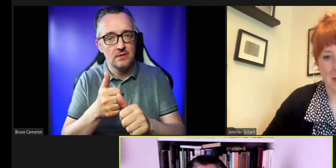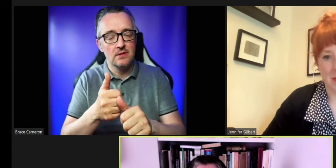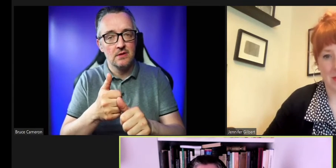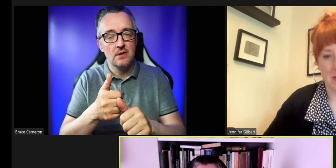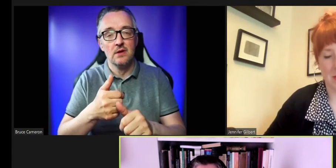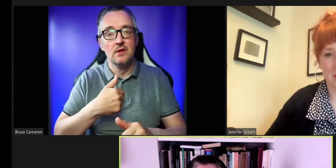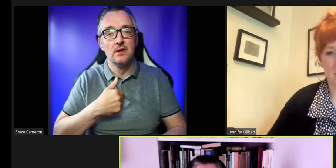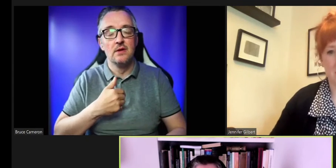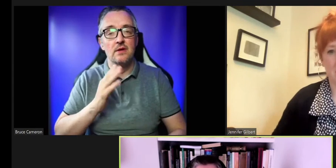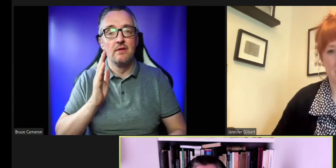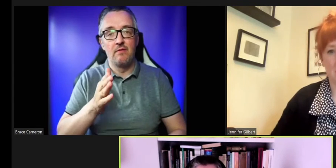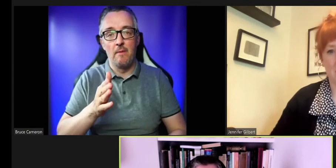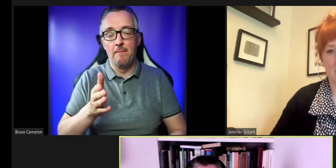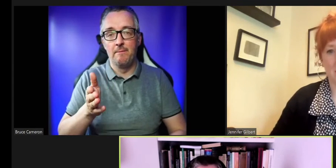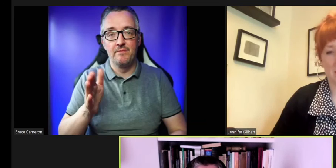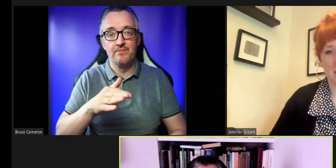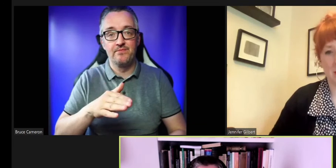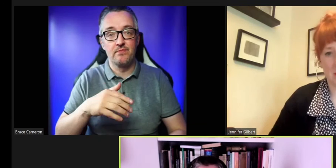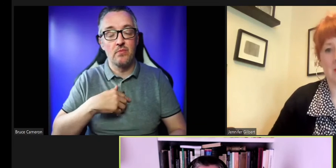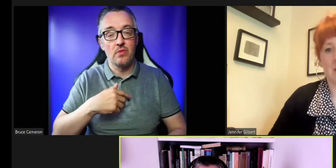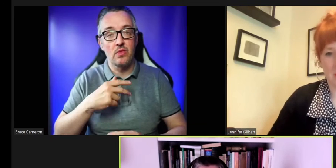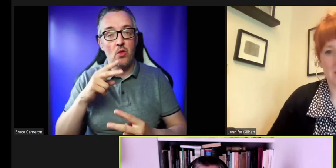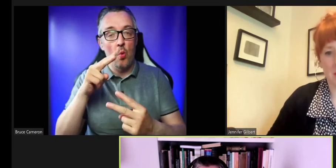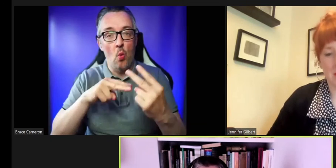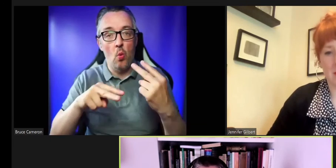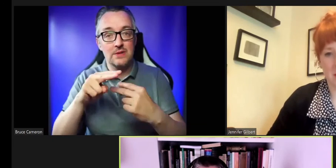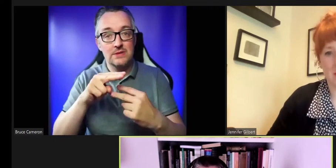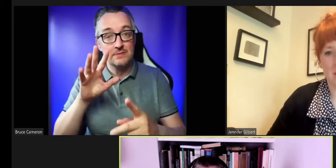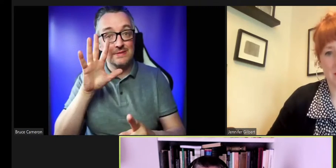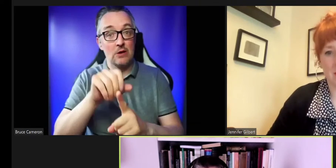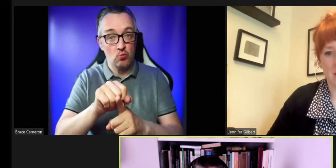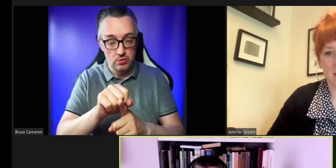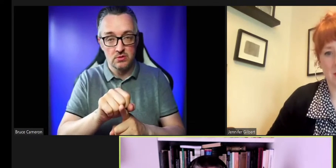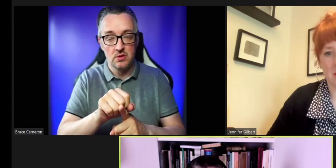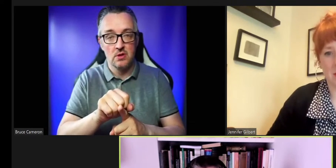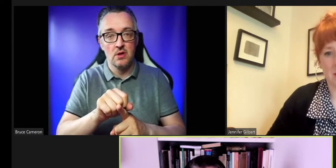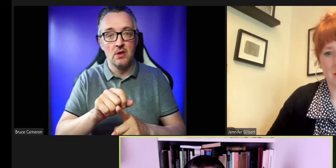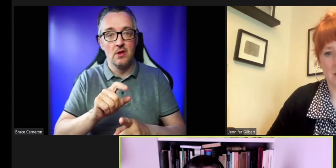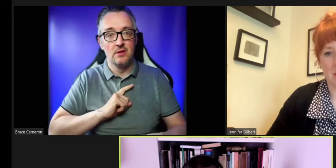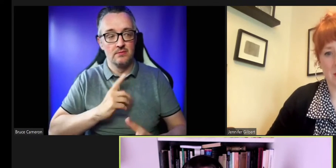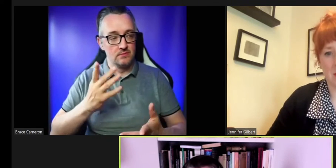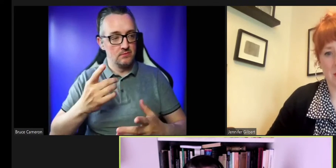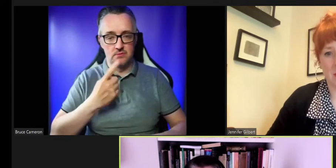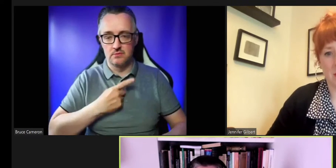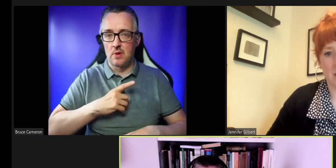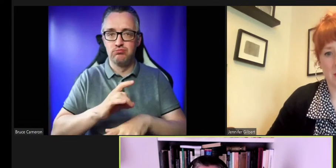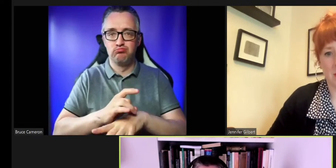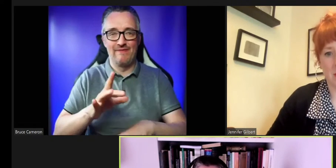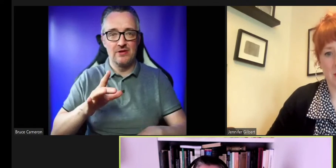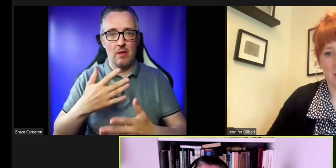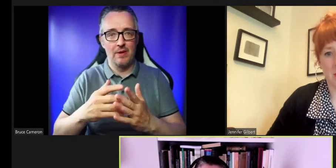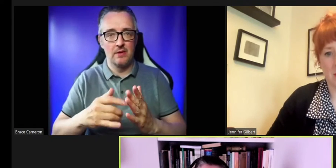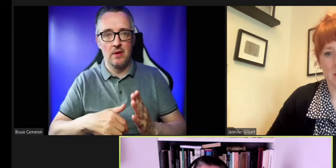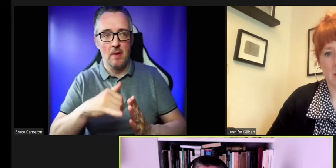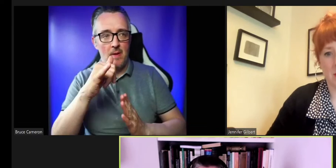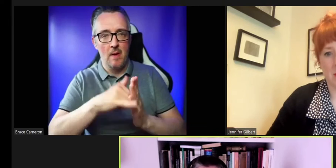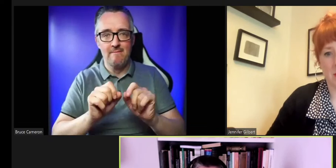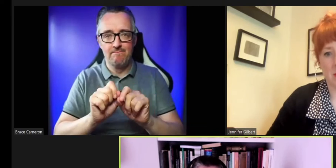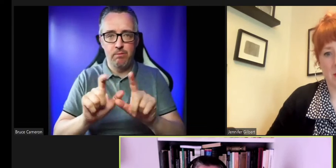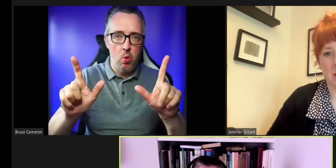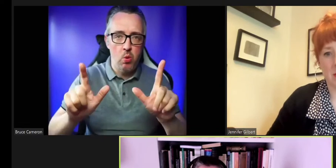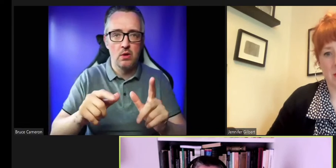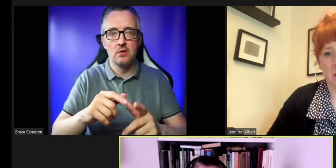out of the tracks with my autism diagnosis as a professional person who was blogging and, you